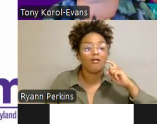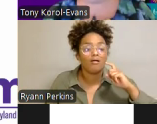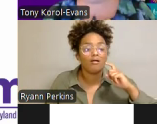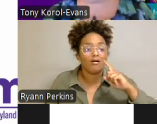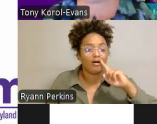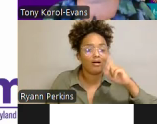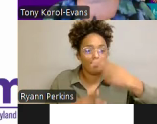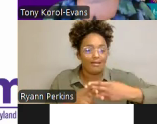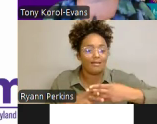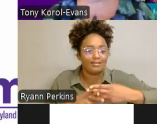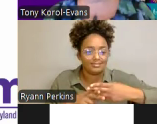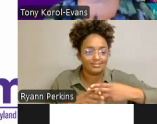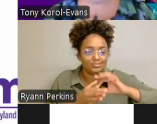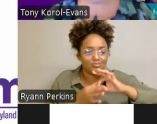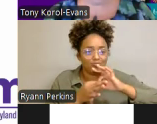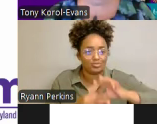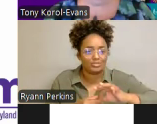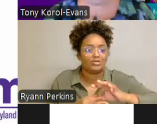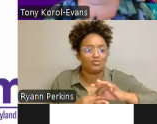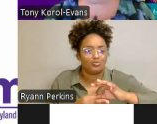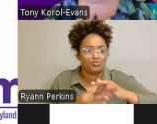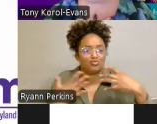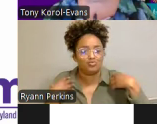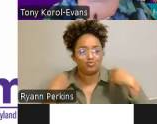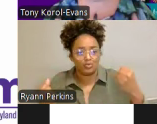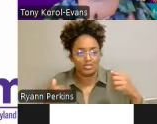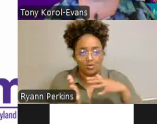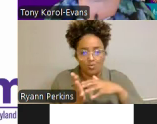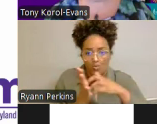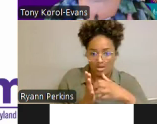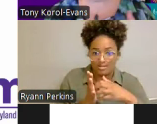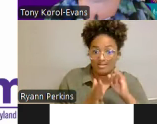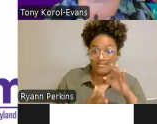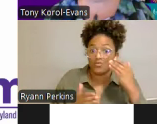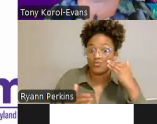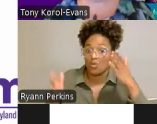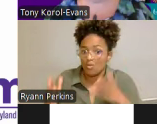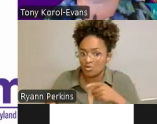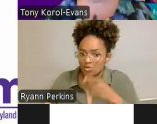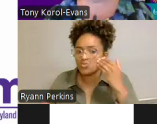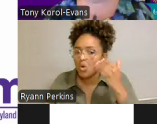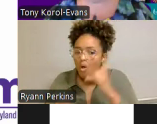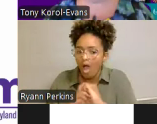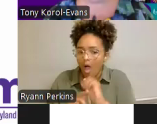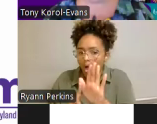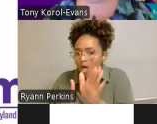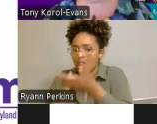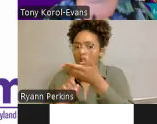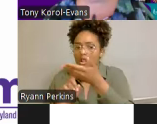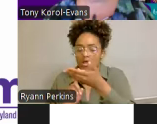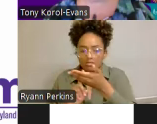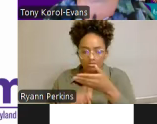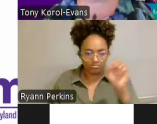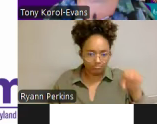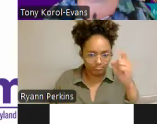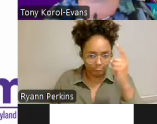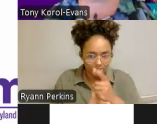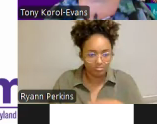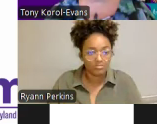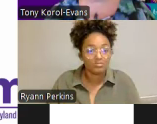Feeling of isolation if they report the person they know, right? And especially if you're in a marginalized community,